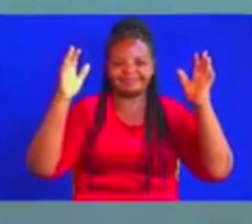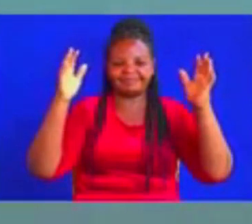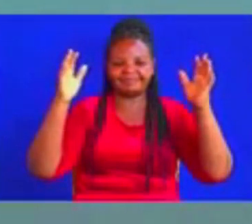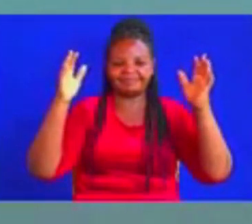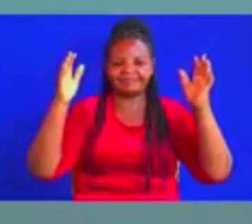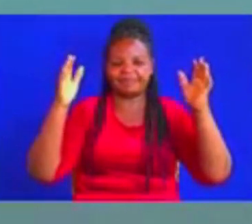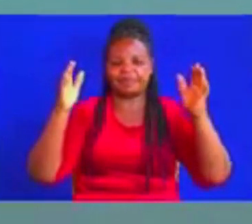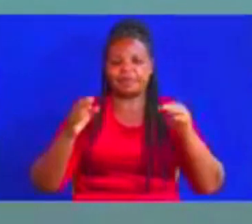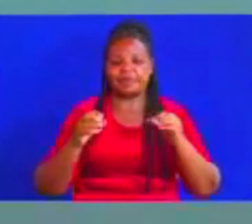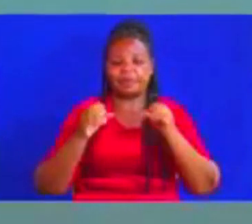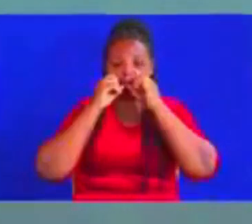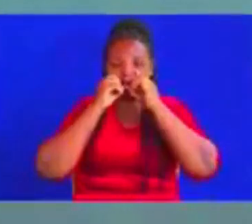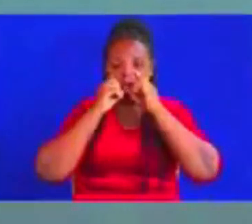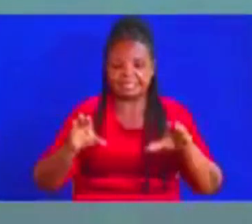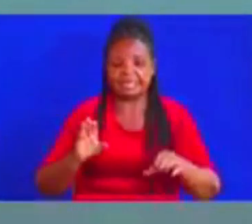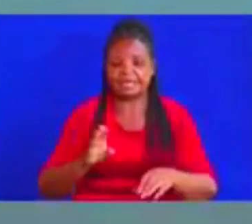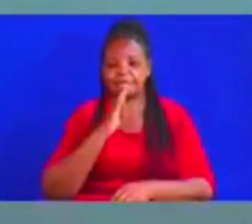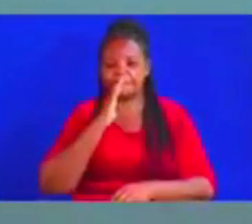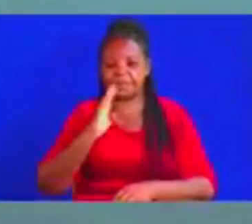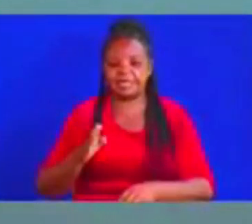Blessed be the name of the Lord.